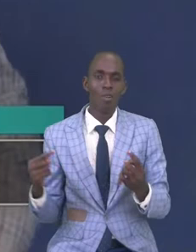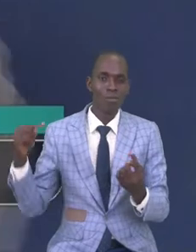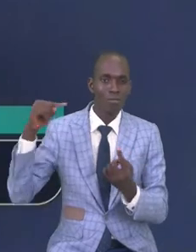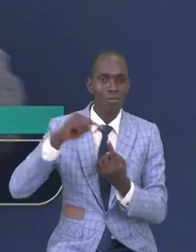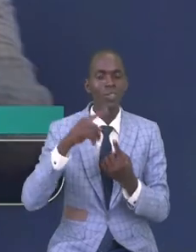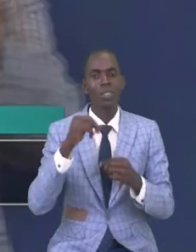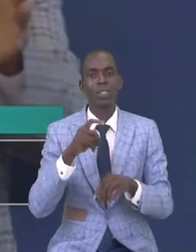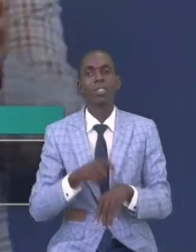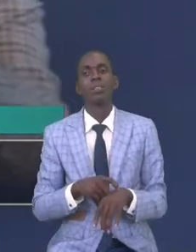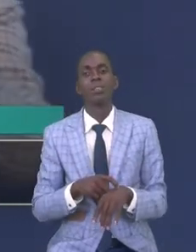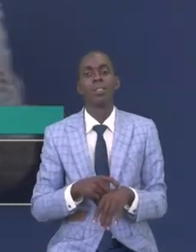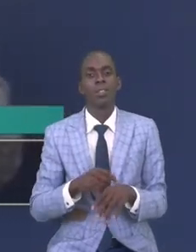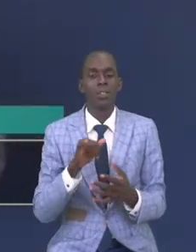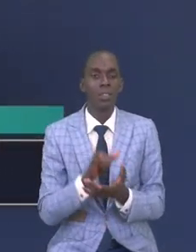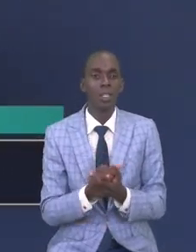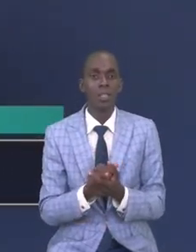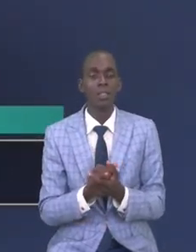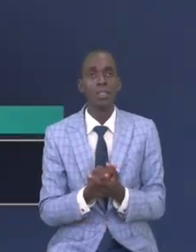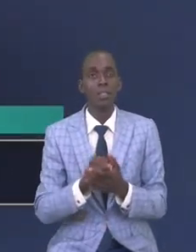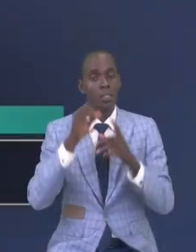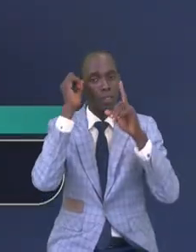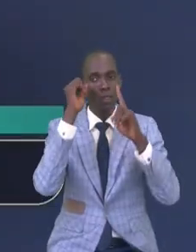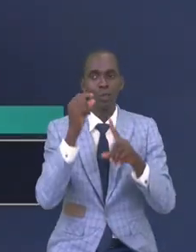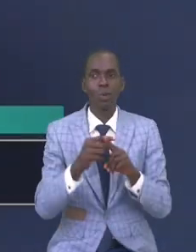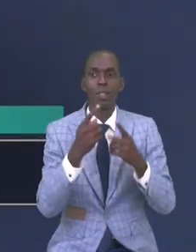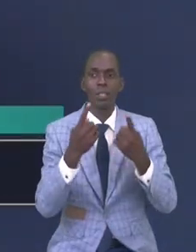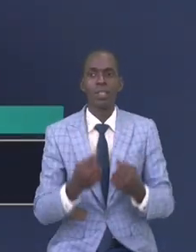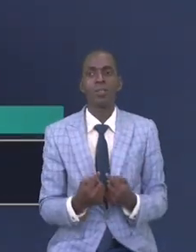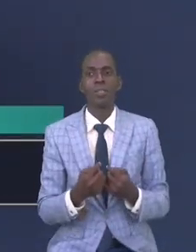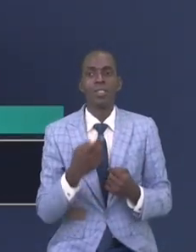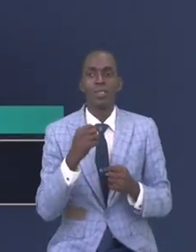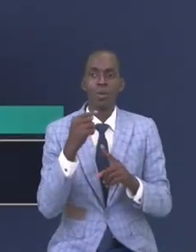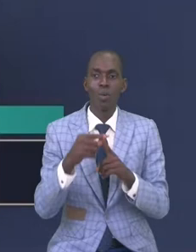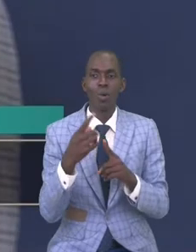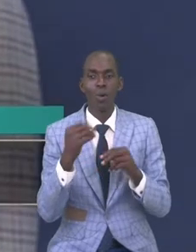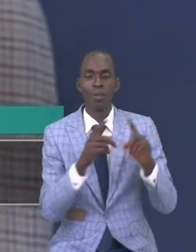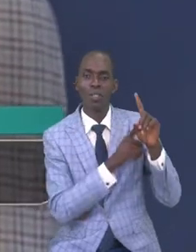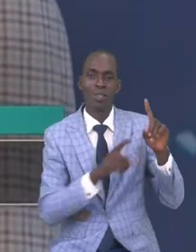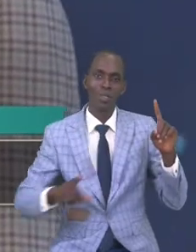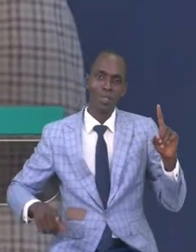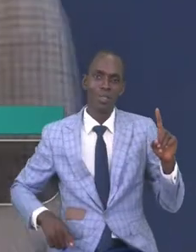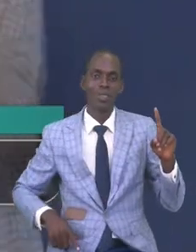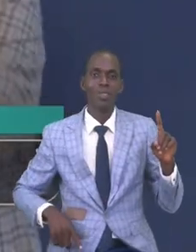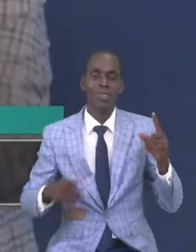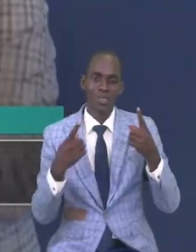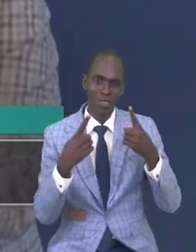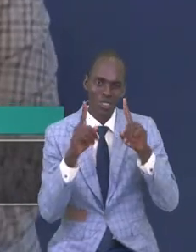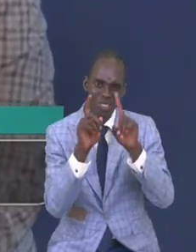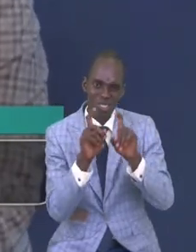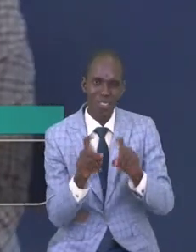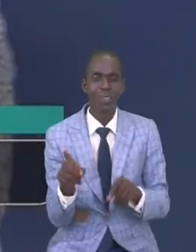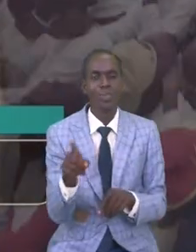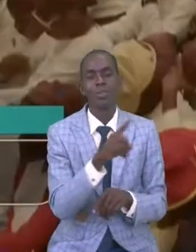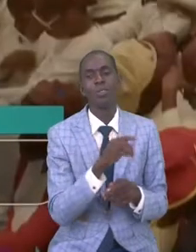Until the time that his word came, the word of the Lord tried him. Look at verse